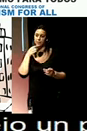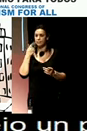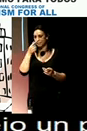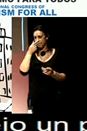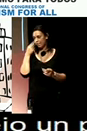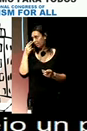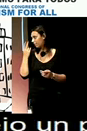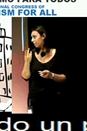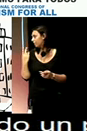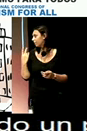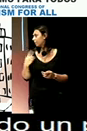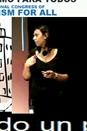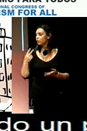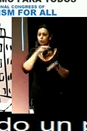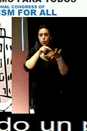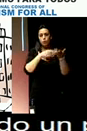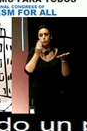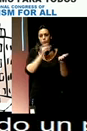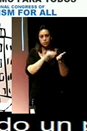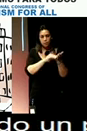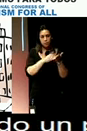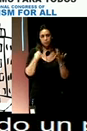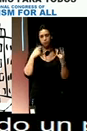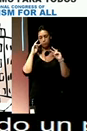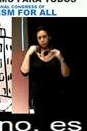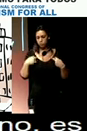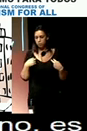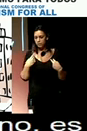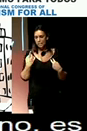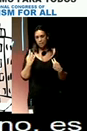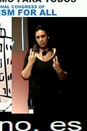This is a story I read many times when I think I need